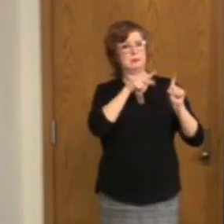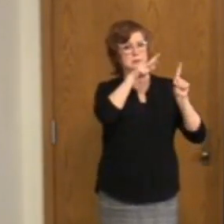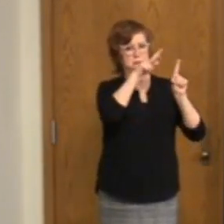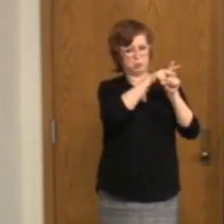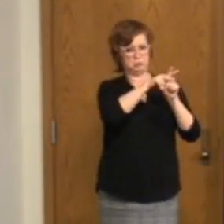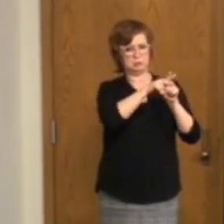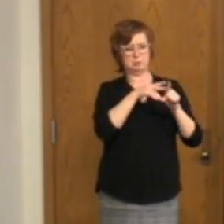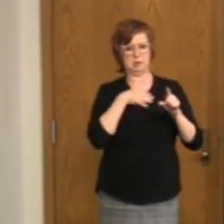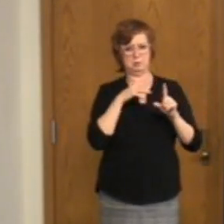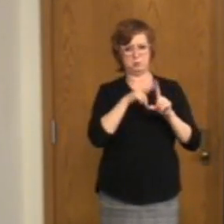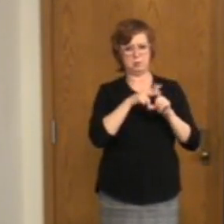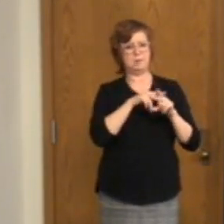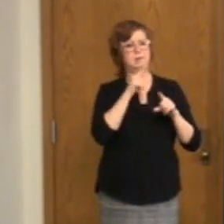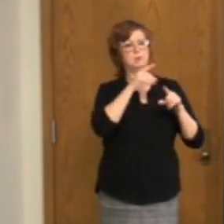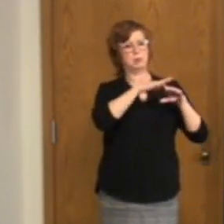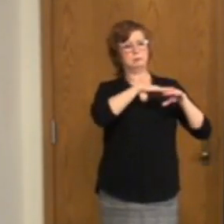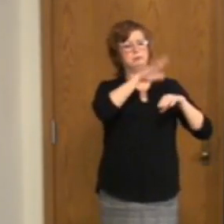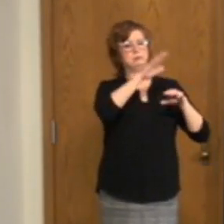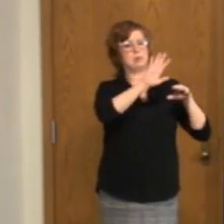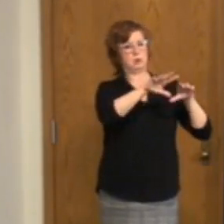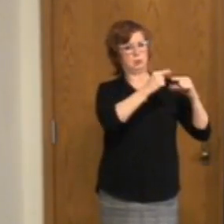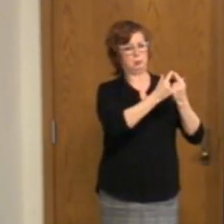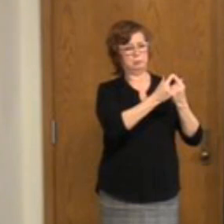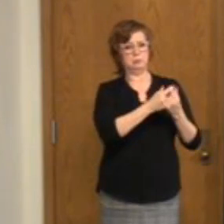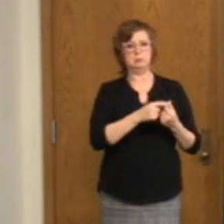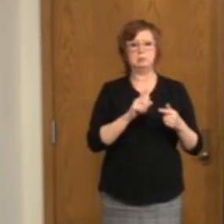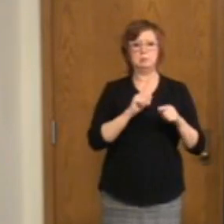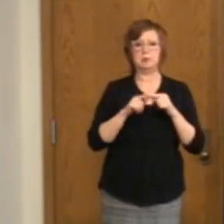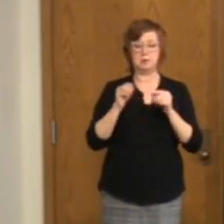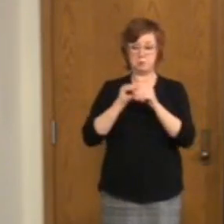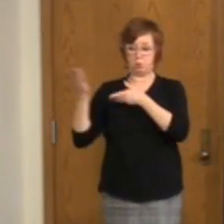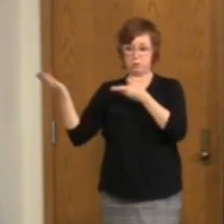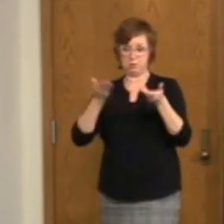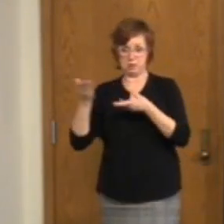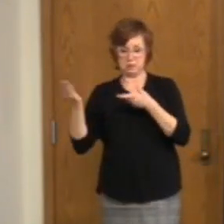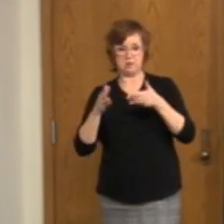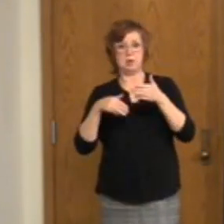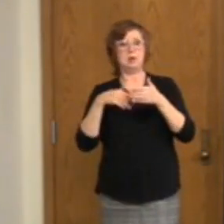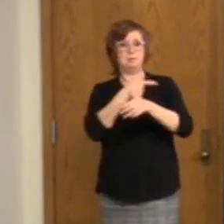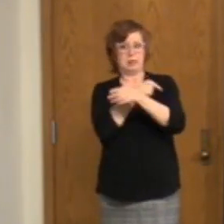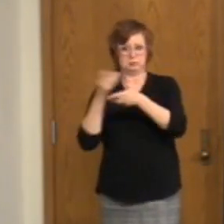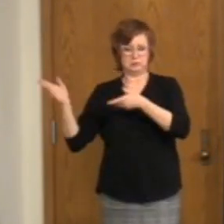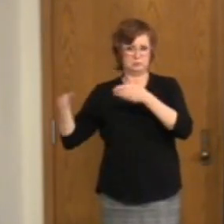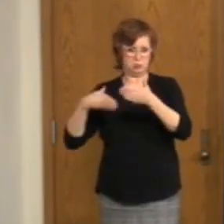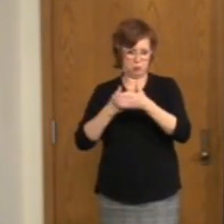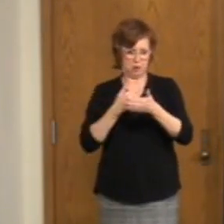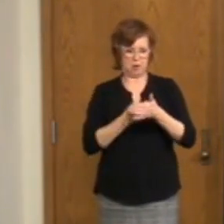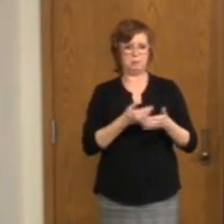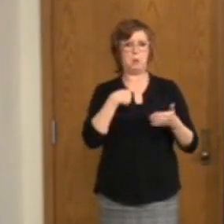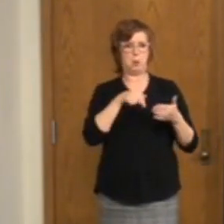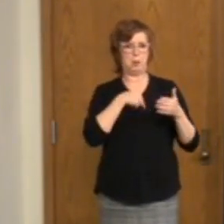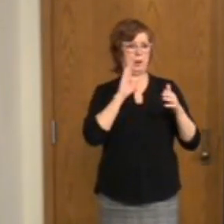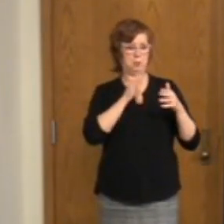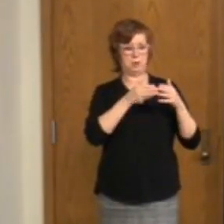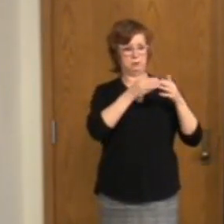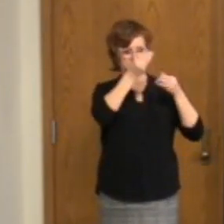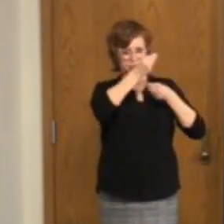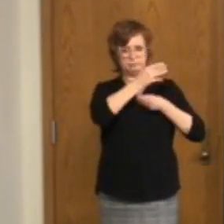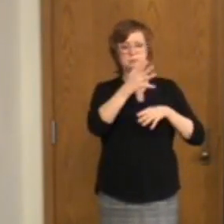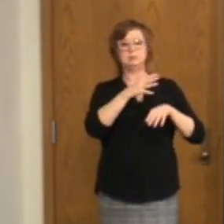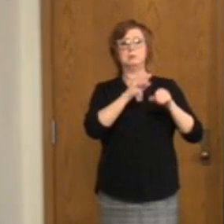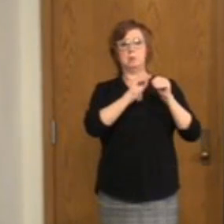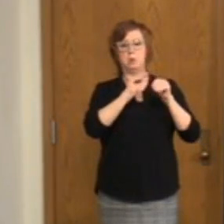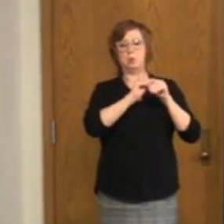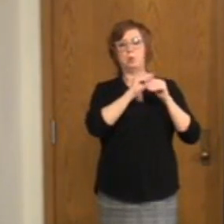pick up even more as we get through March into April, more residents will then be able to register, again, either online or by